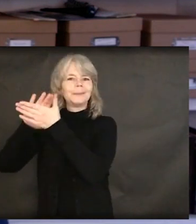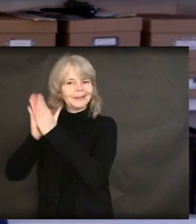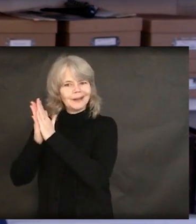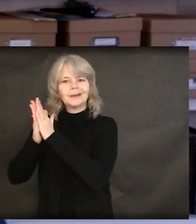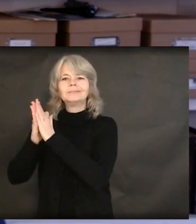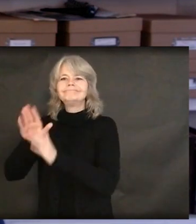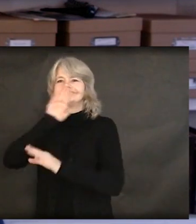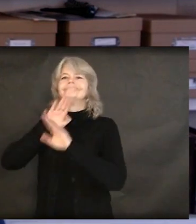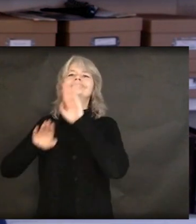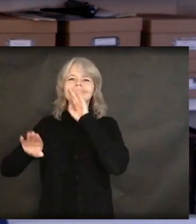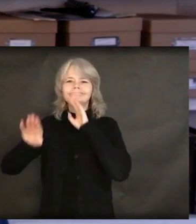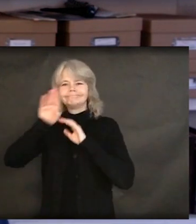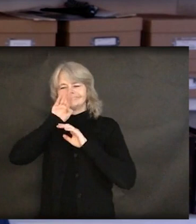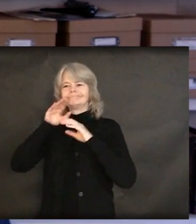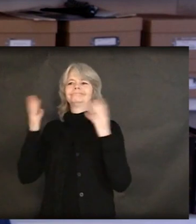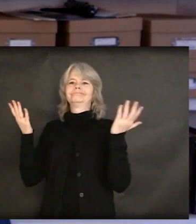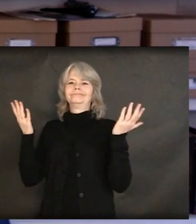start getting real.